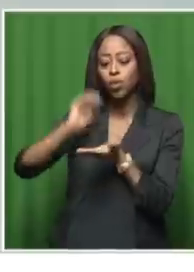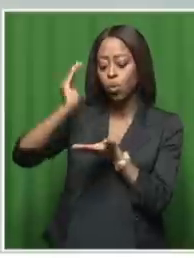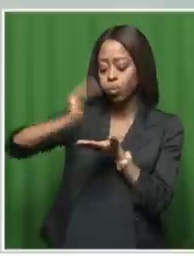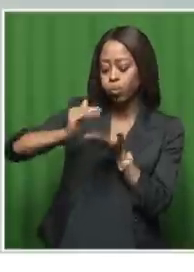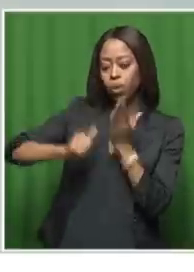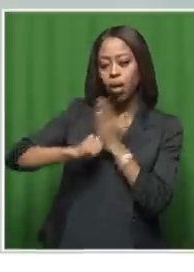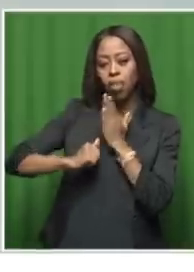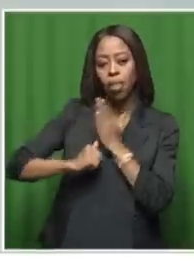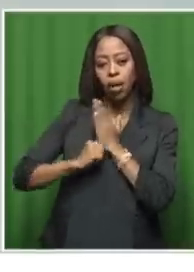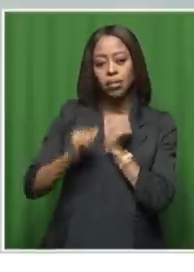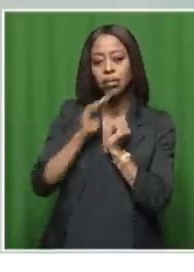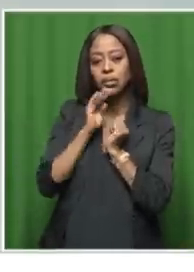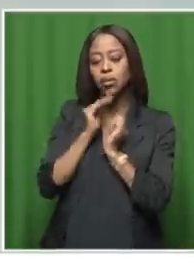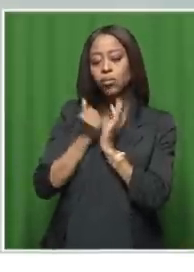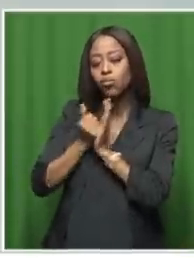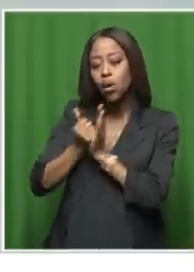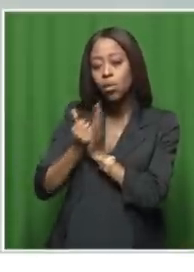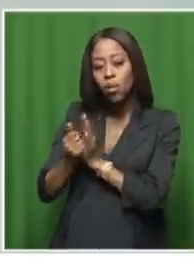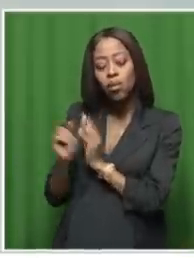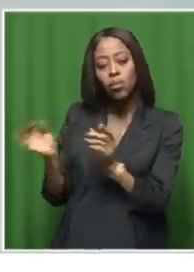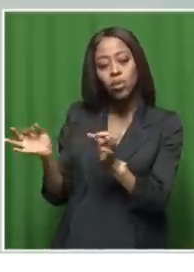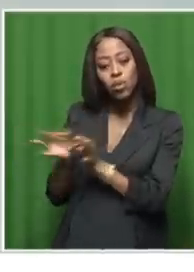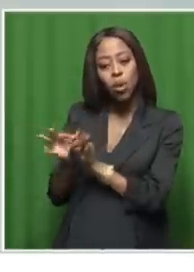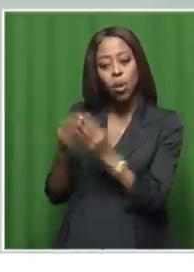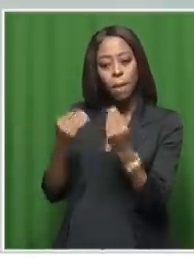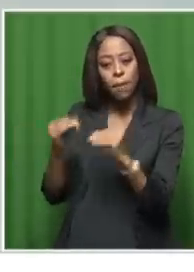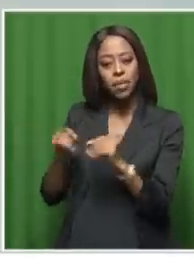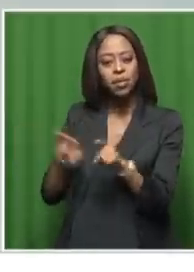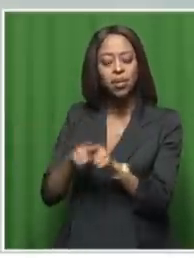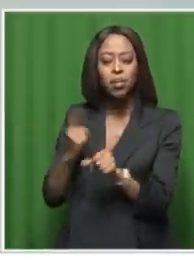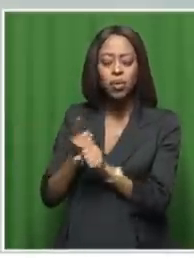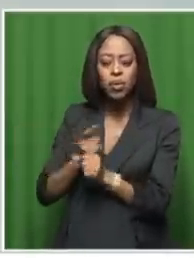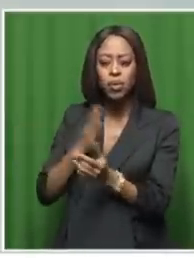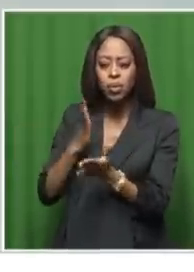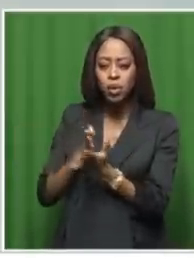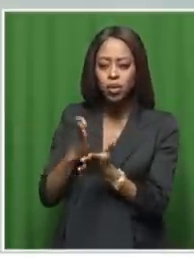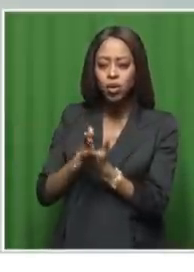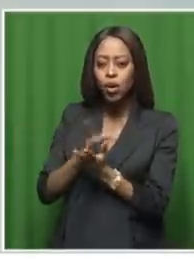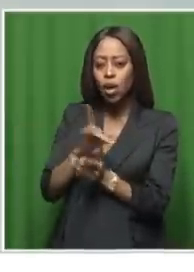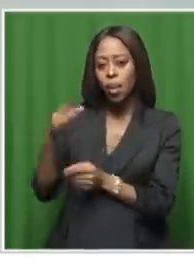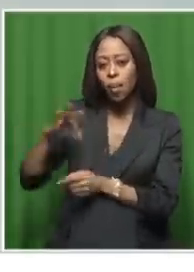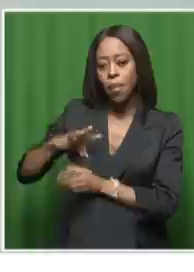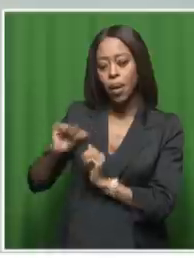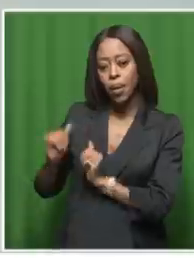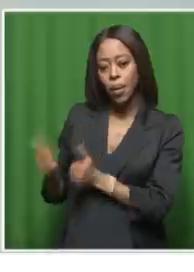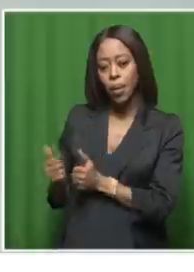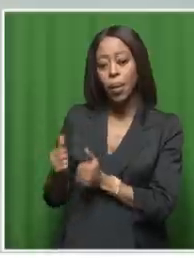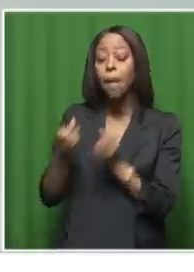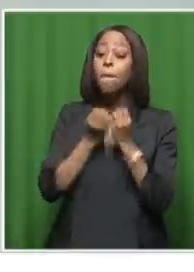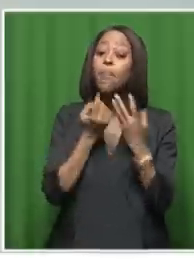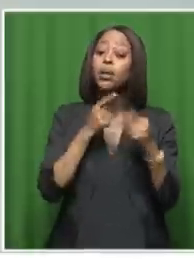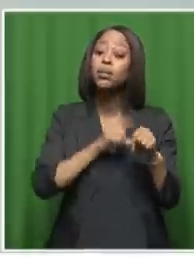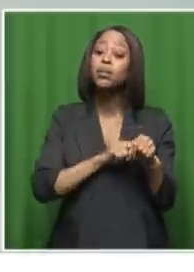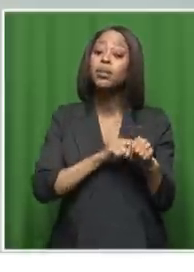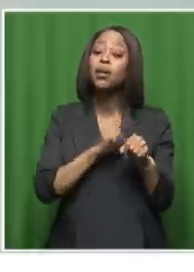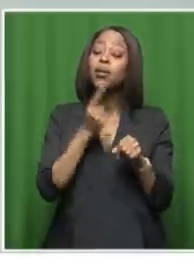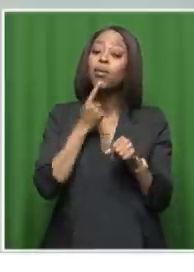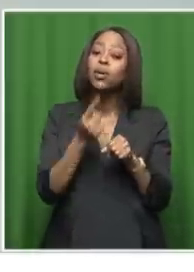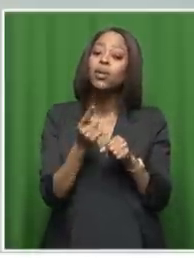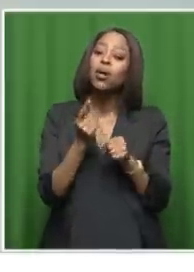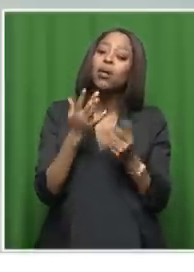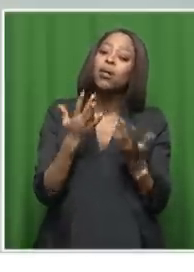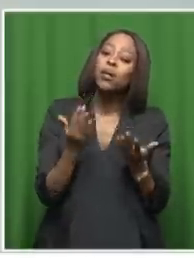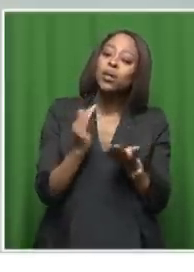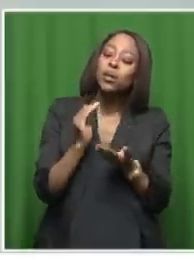will improve SMME coverage and ensure benefits flow to small businesses. But in most cases, when we talk about the